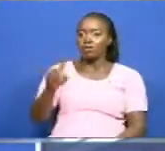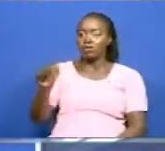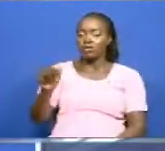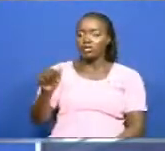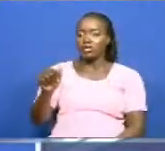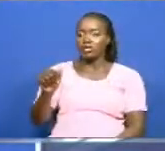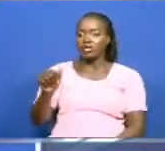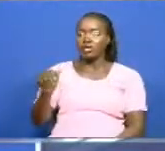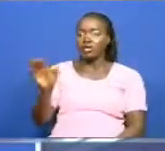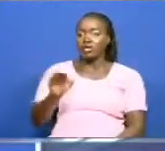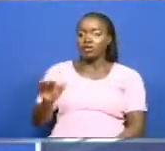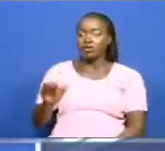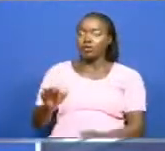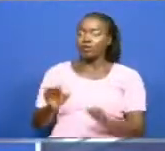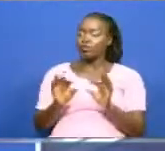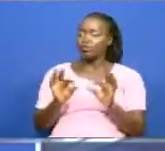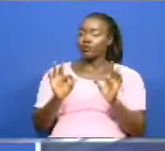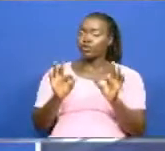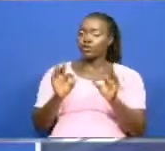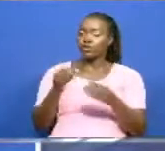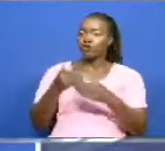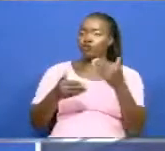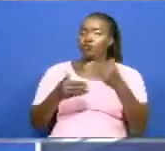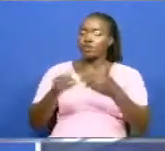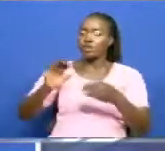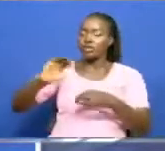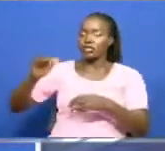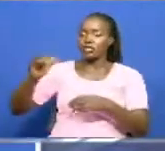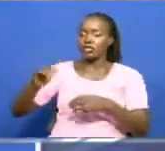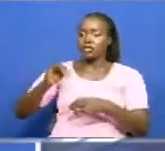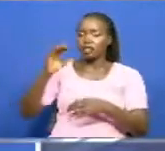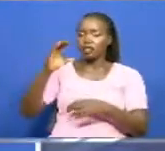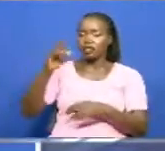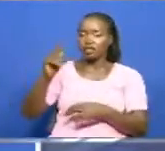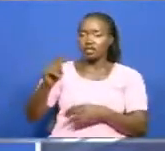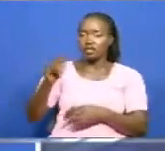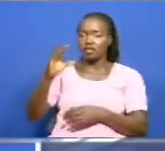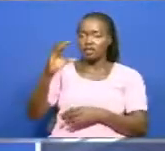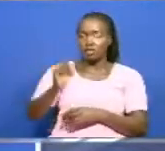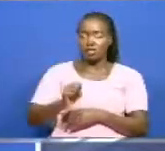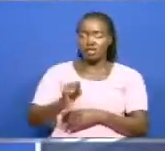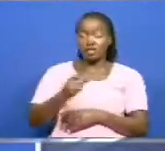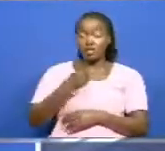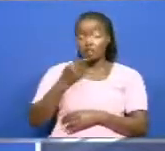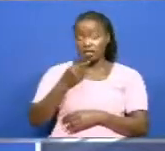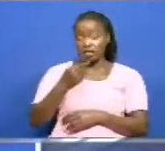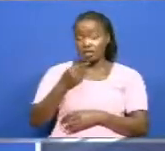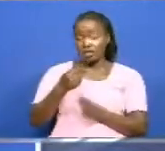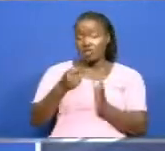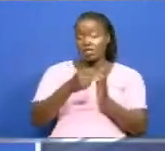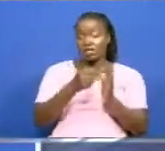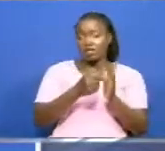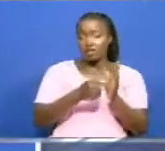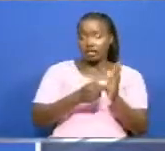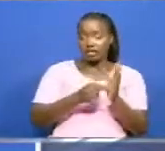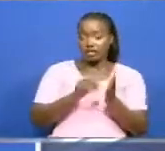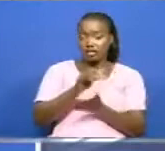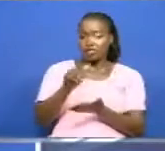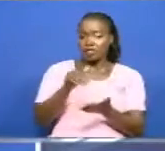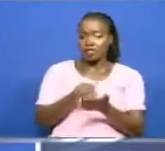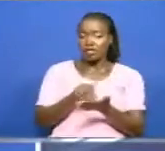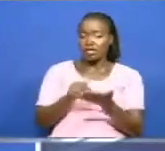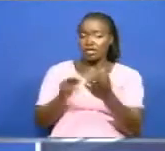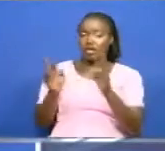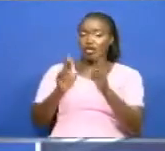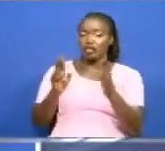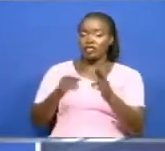as a regional model of building cities. ICT Cabinet Secretary Joe Mucheru says the data center at Konza City is now